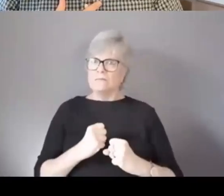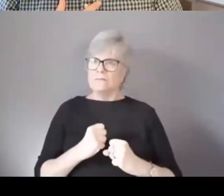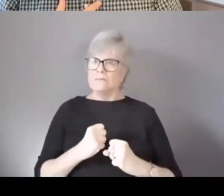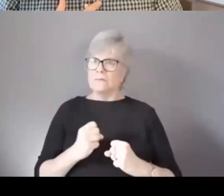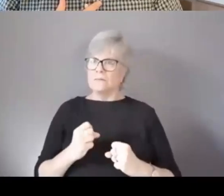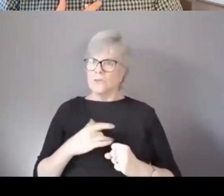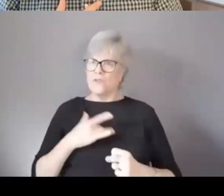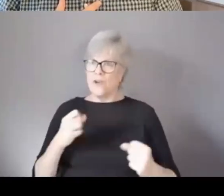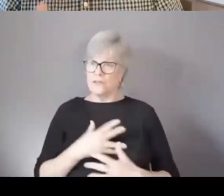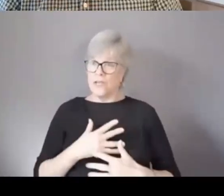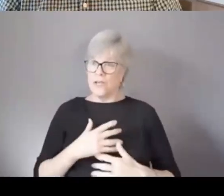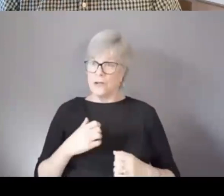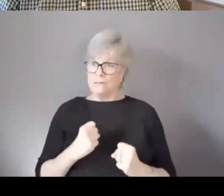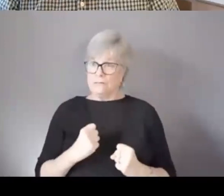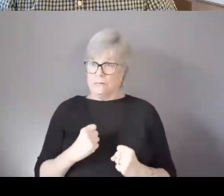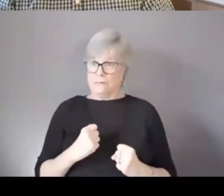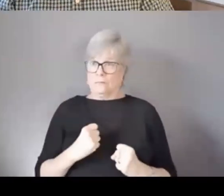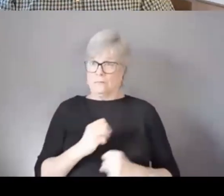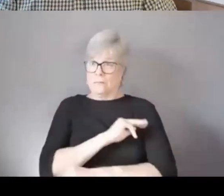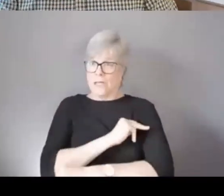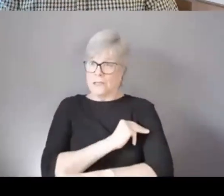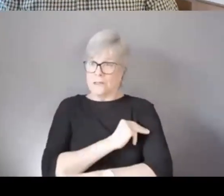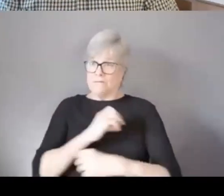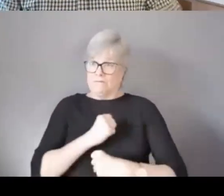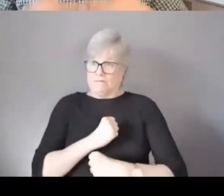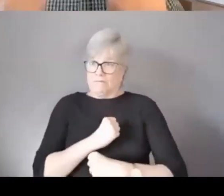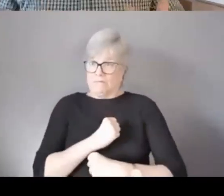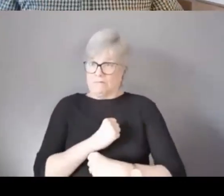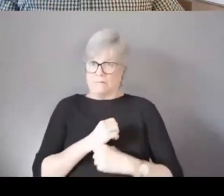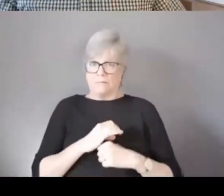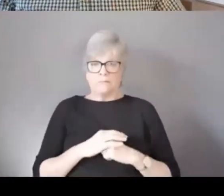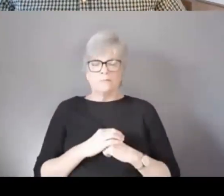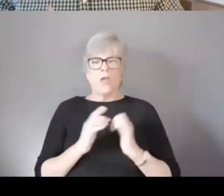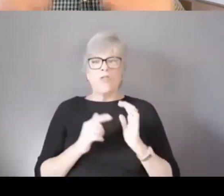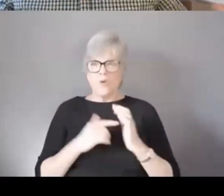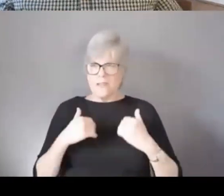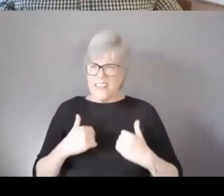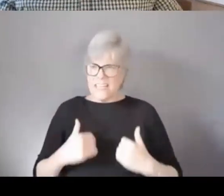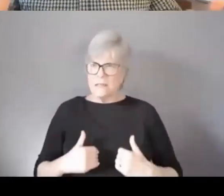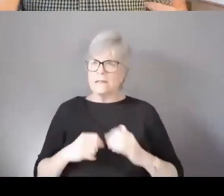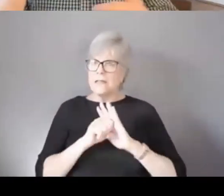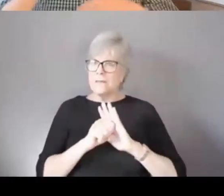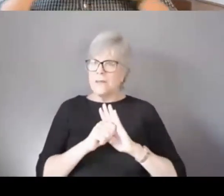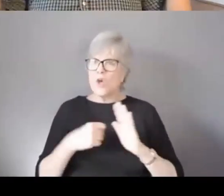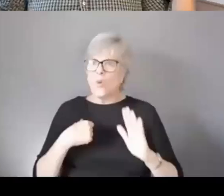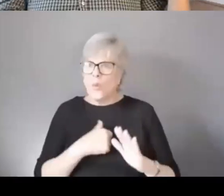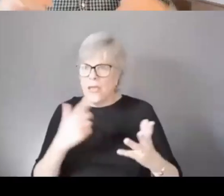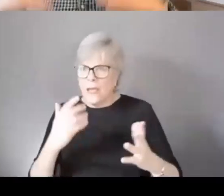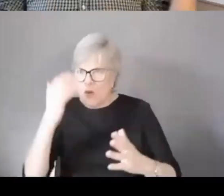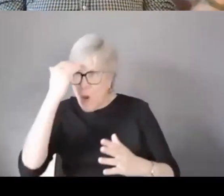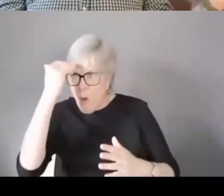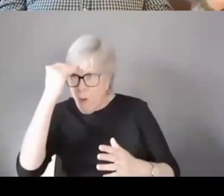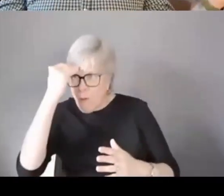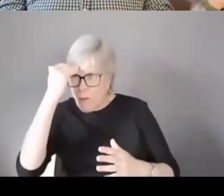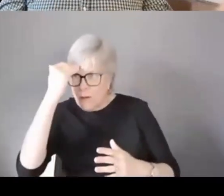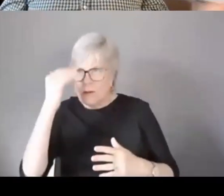or scared? Probably. Those physiological symptoms are the ones that we know about. So like, we